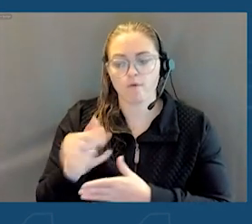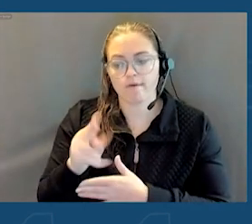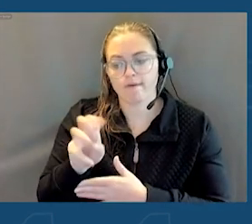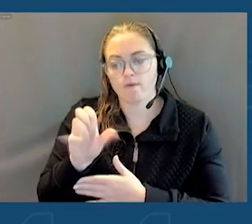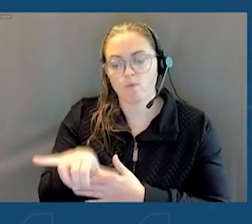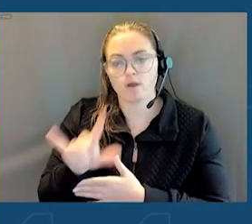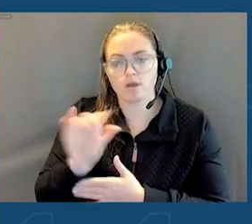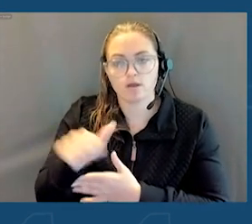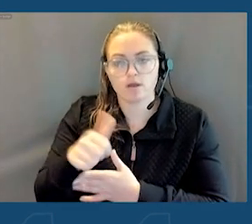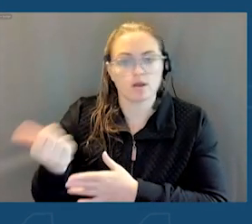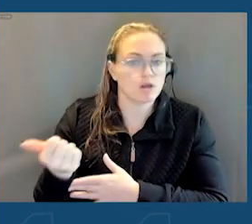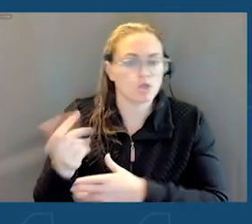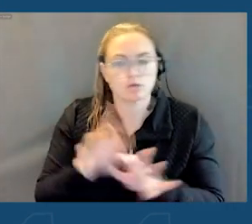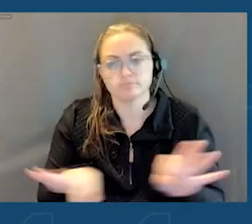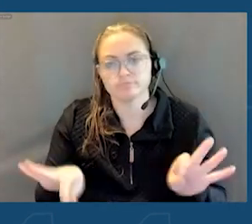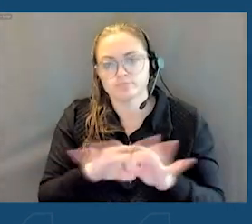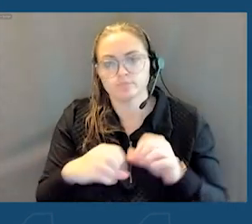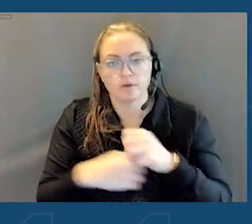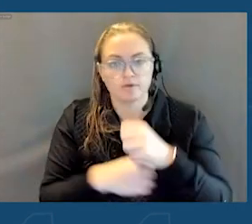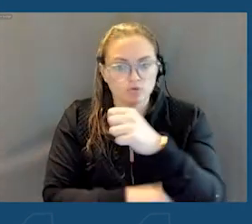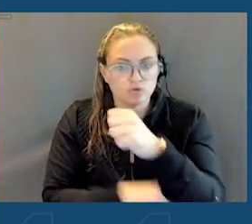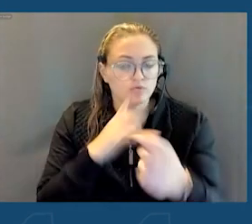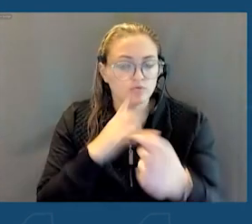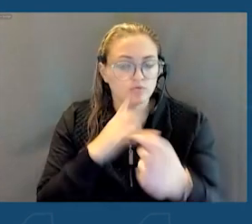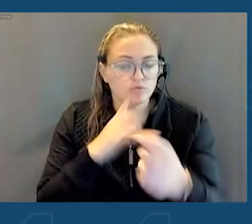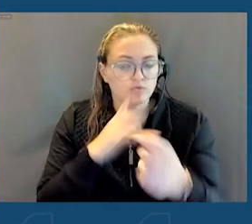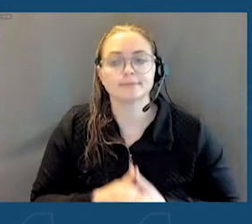other critical infrastructure upgrades.